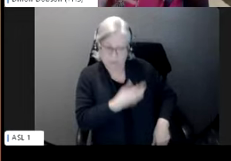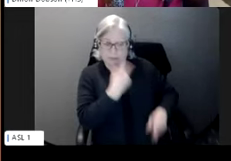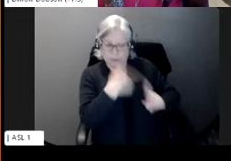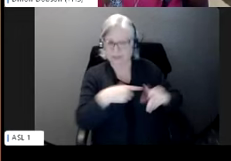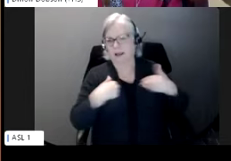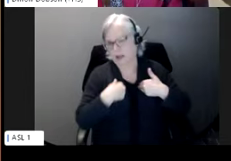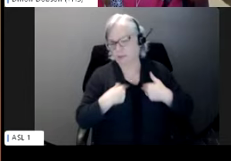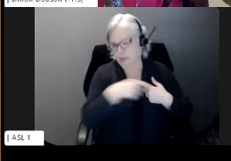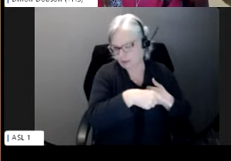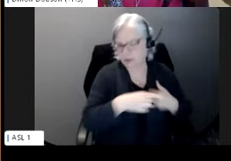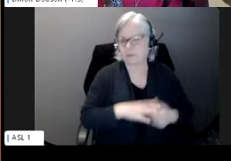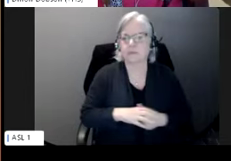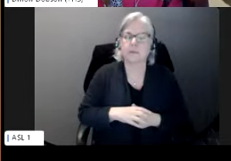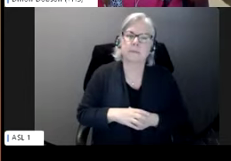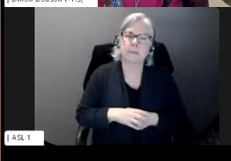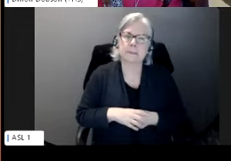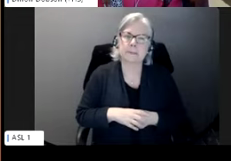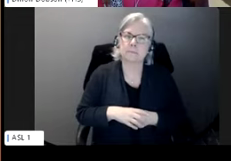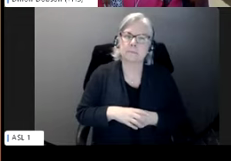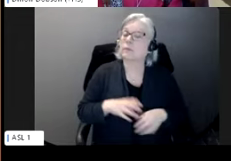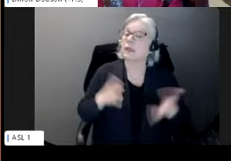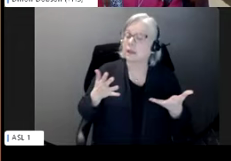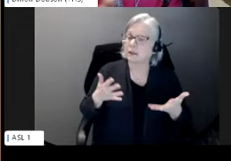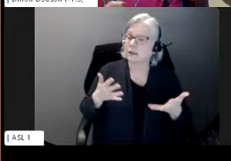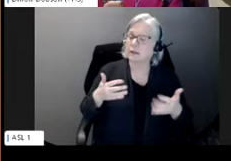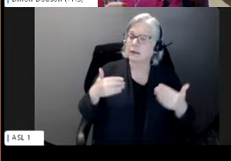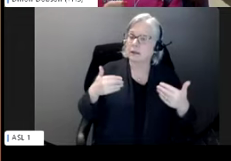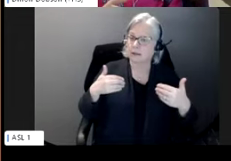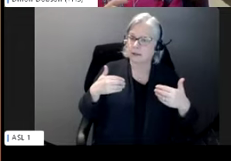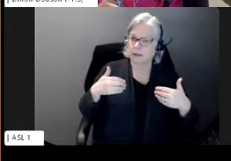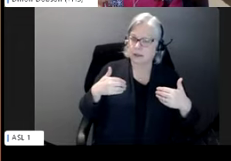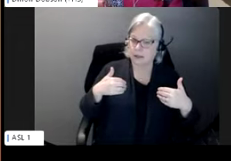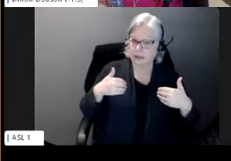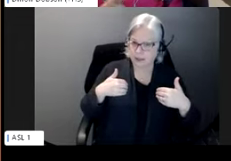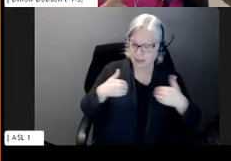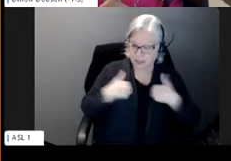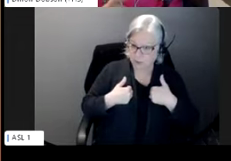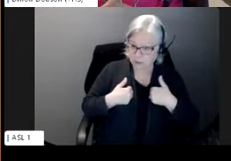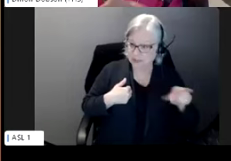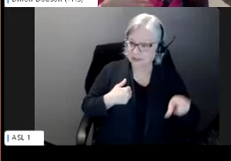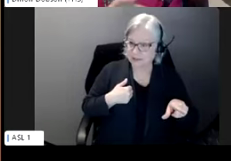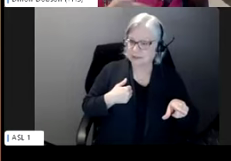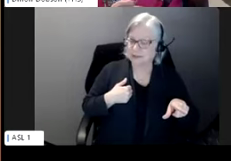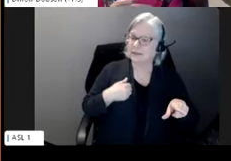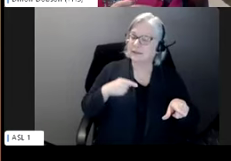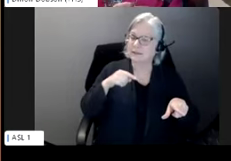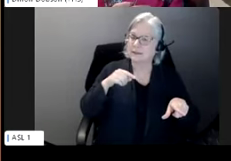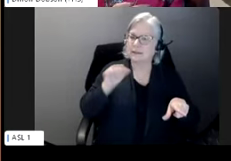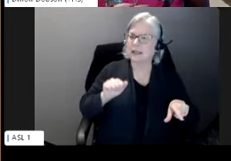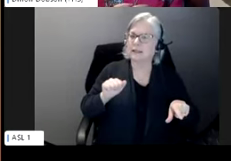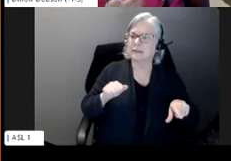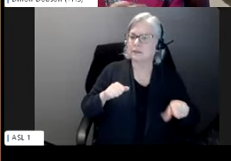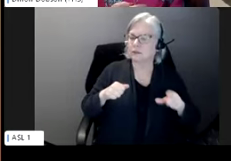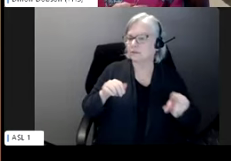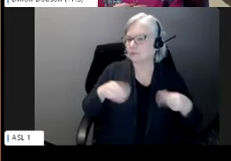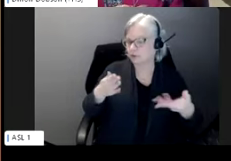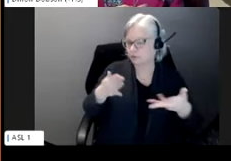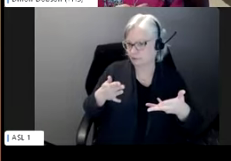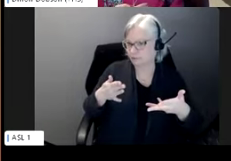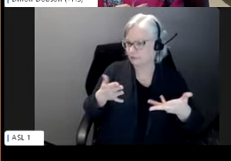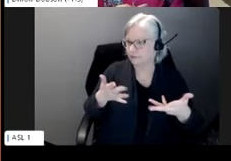What we also know about them being animals being pet promotion agents is also that the inverse is incredibly true. So when individuals are faced with